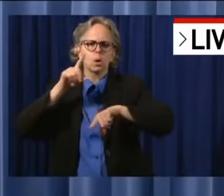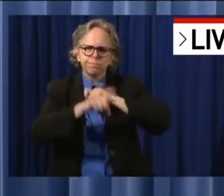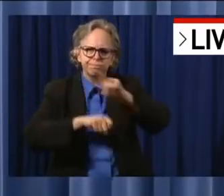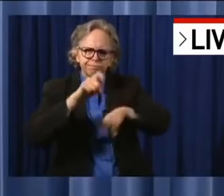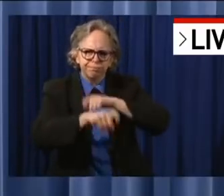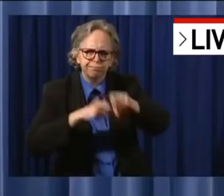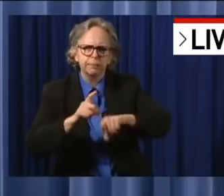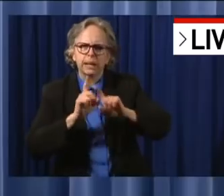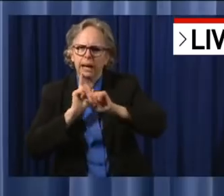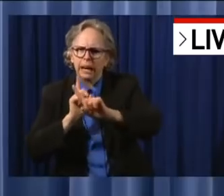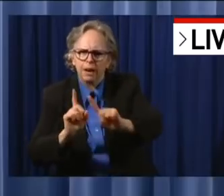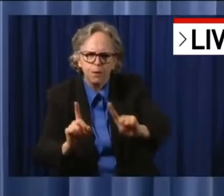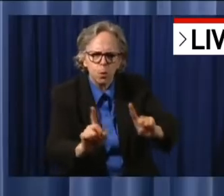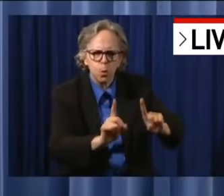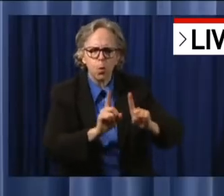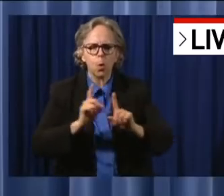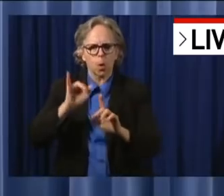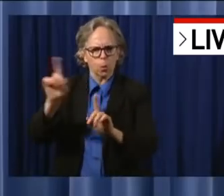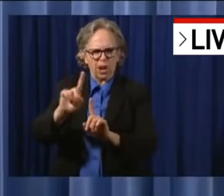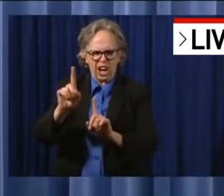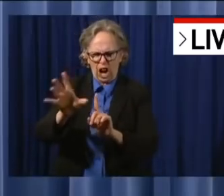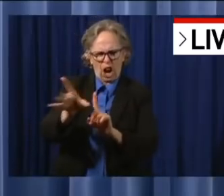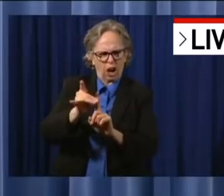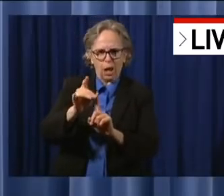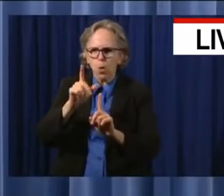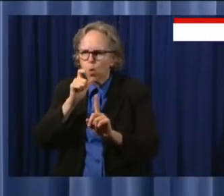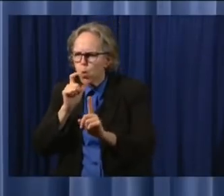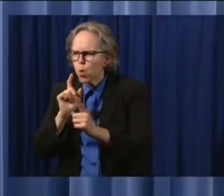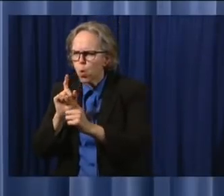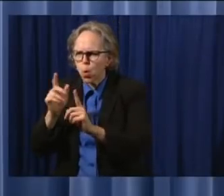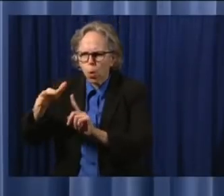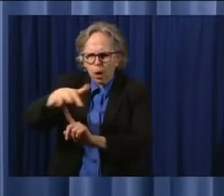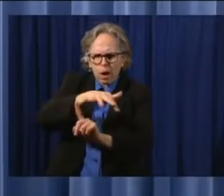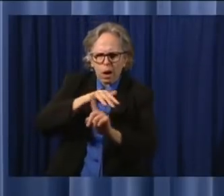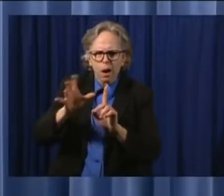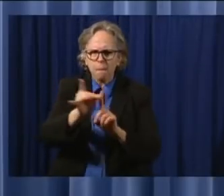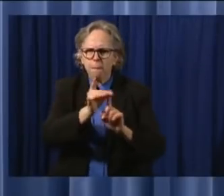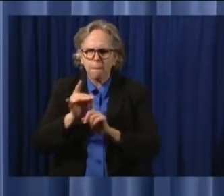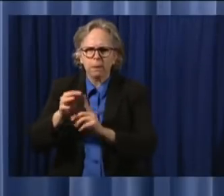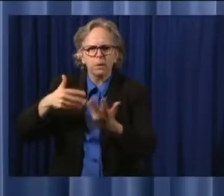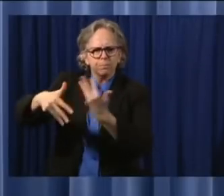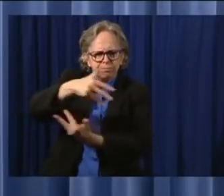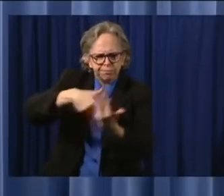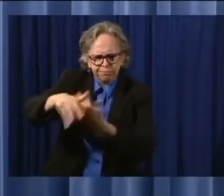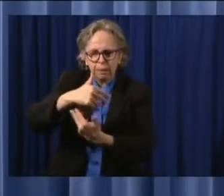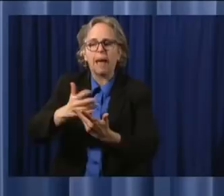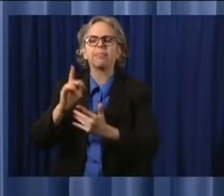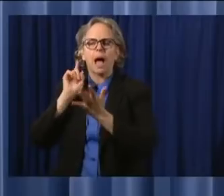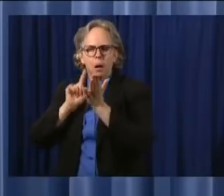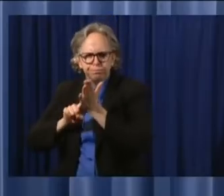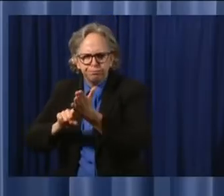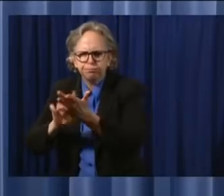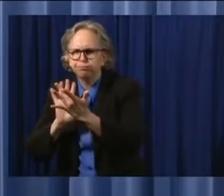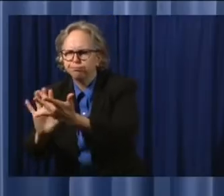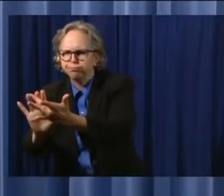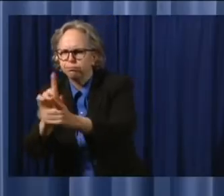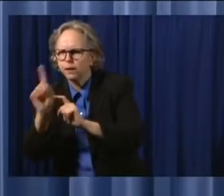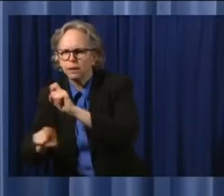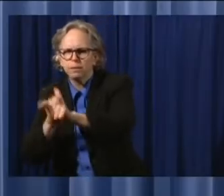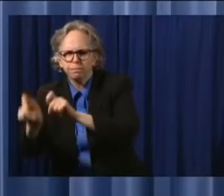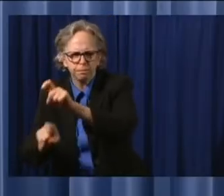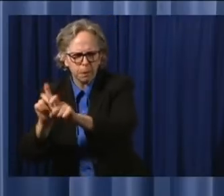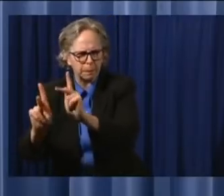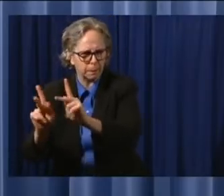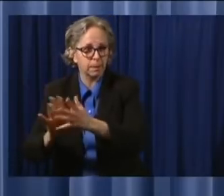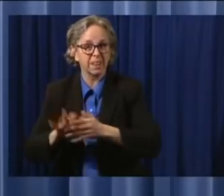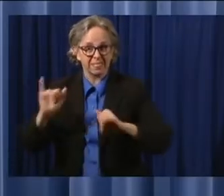then determine who all they have been in contact with. And again, this is getting more aggressive on